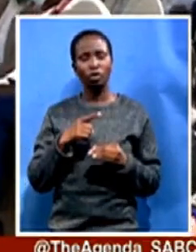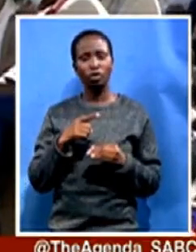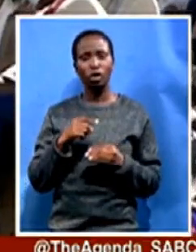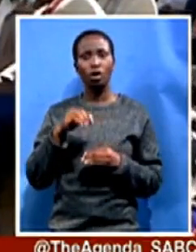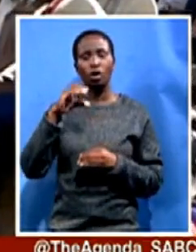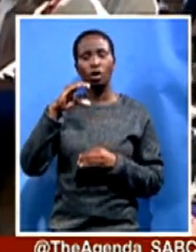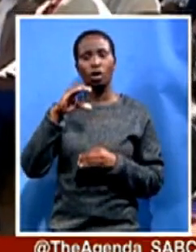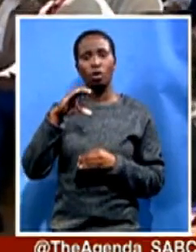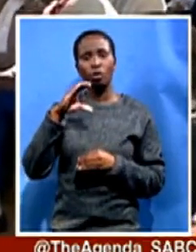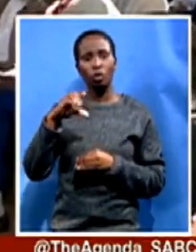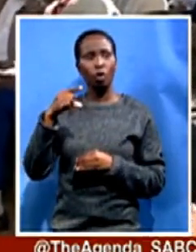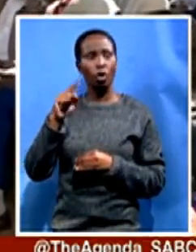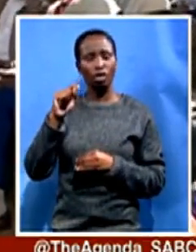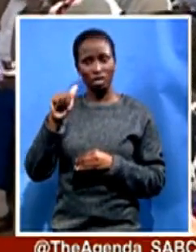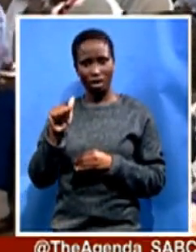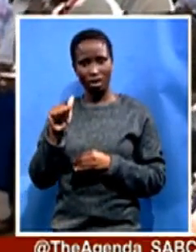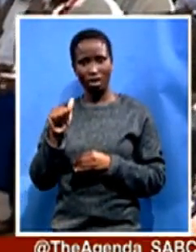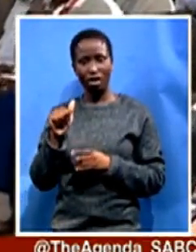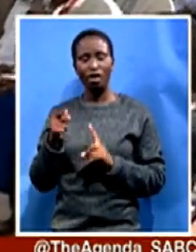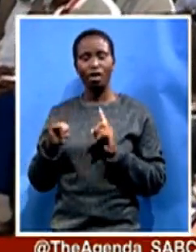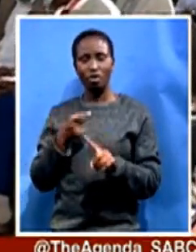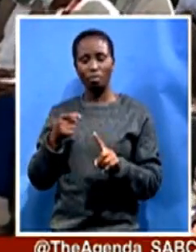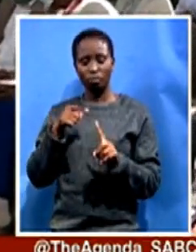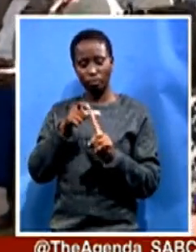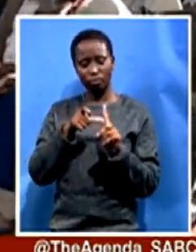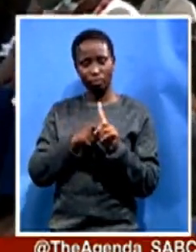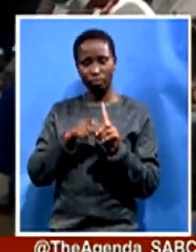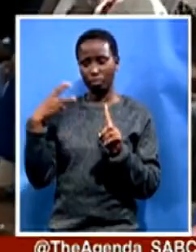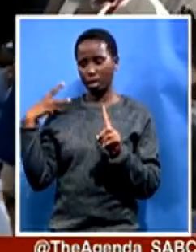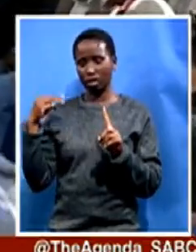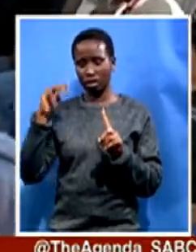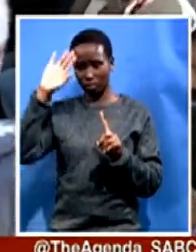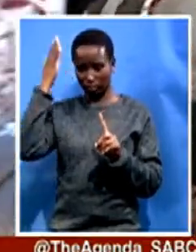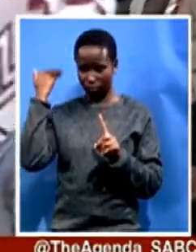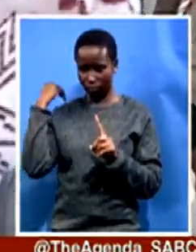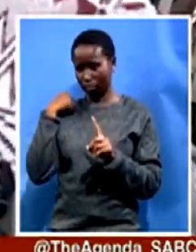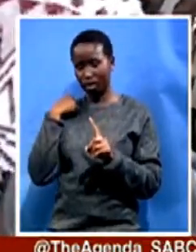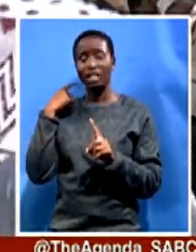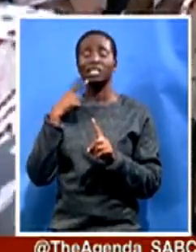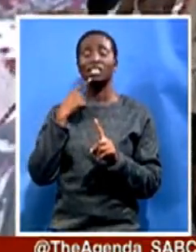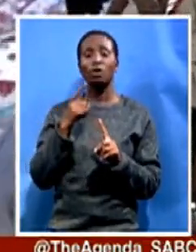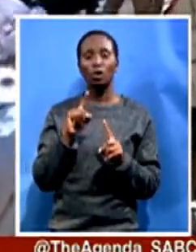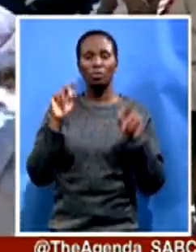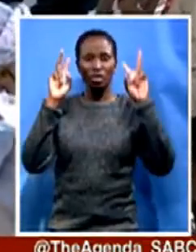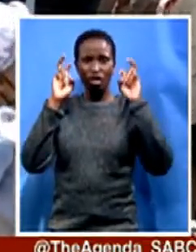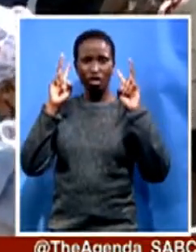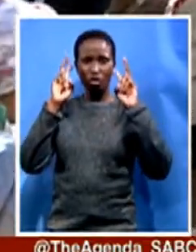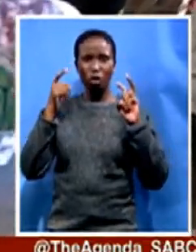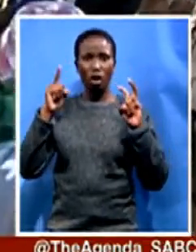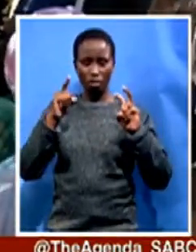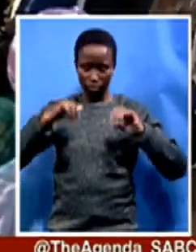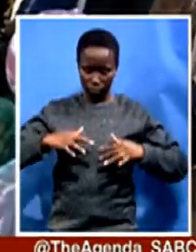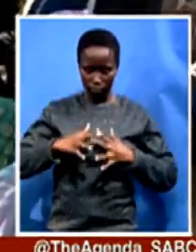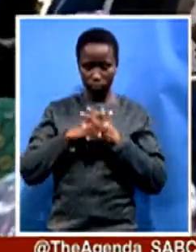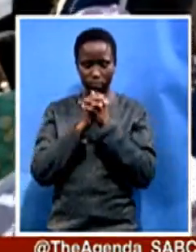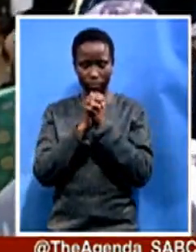had to say earlier on when we spoke to her about the issue of unity within the AmaZulu, royal house, this is what she